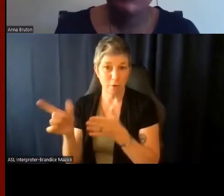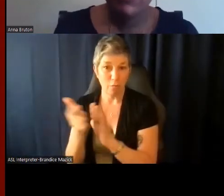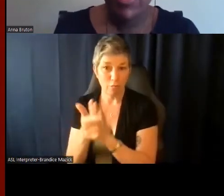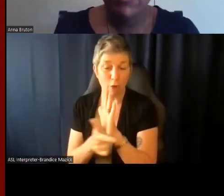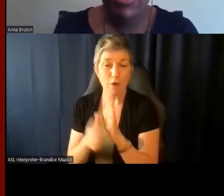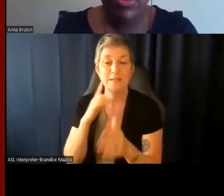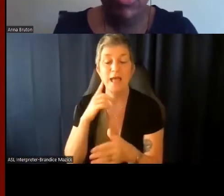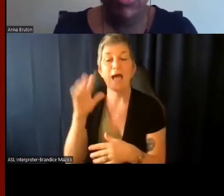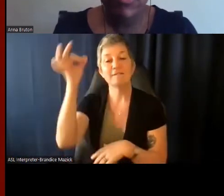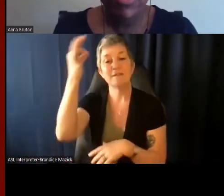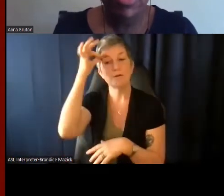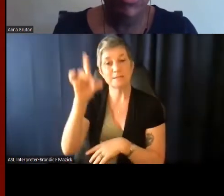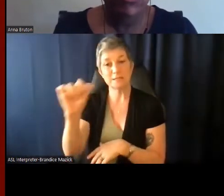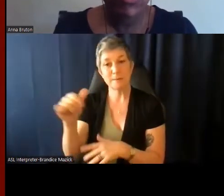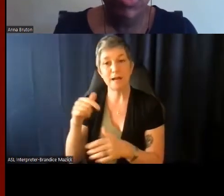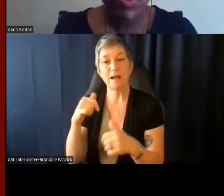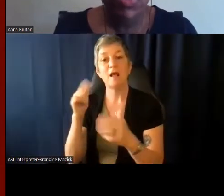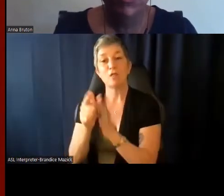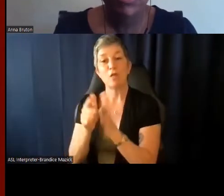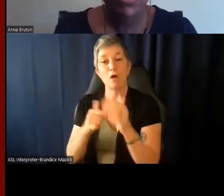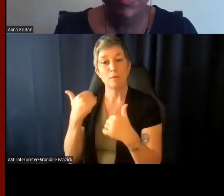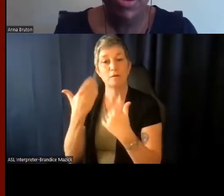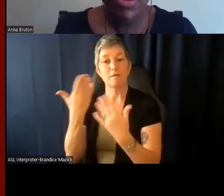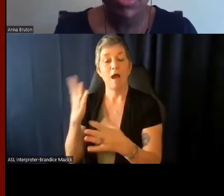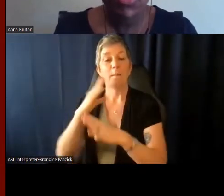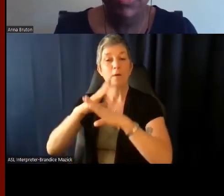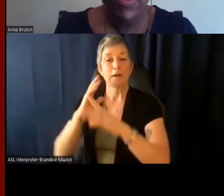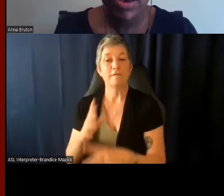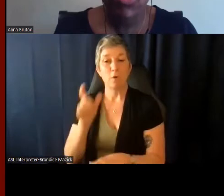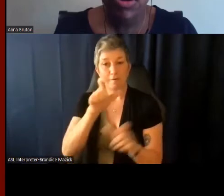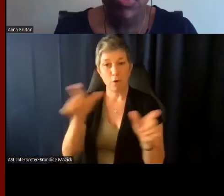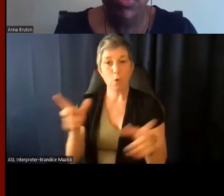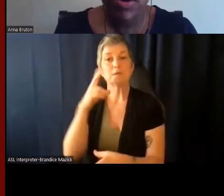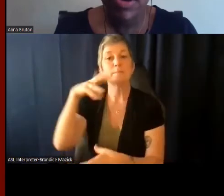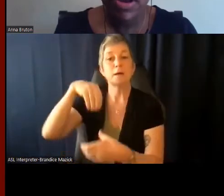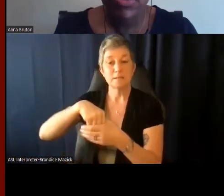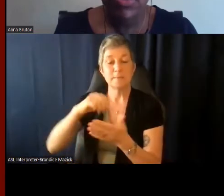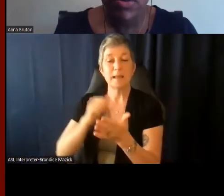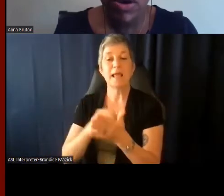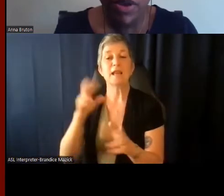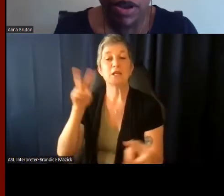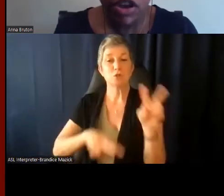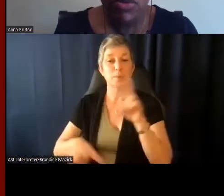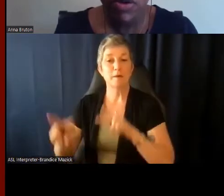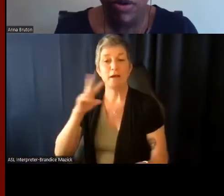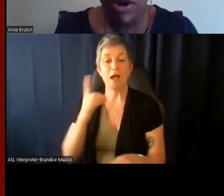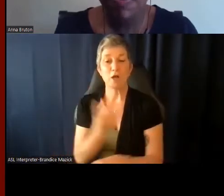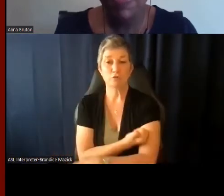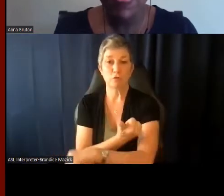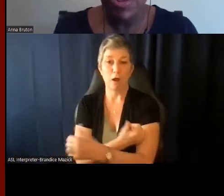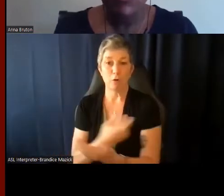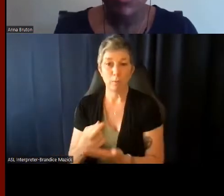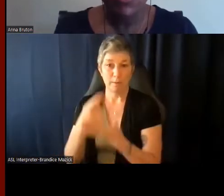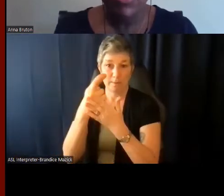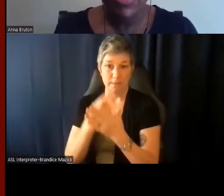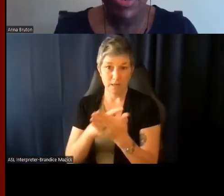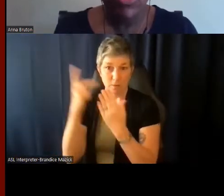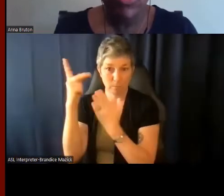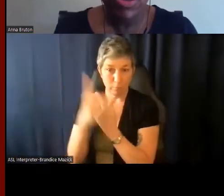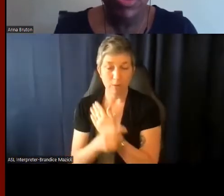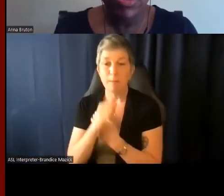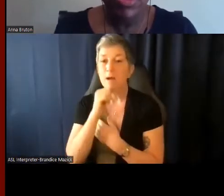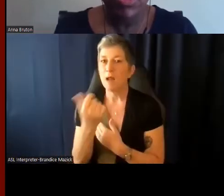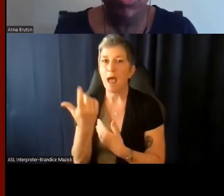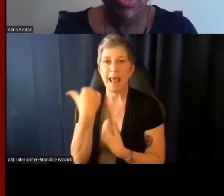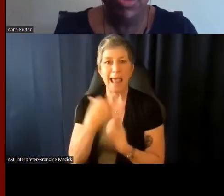disability laws provide protections for an individual who is participating in a supervised drug rehabilitation program and is no longer